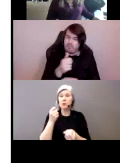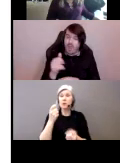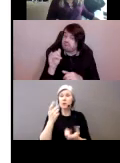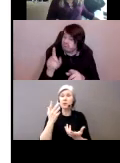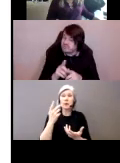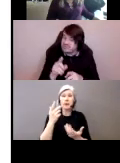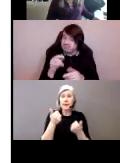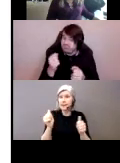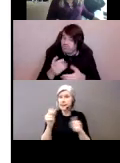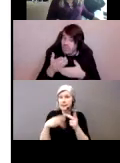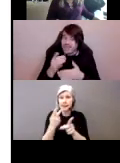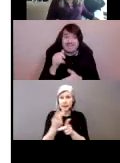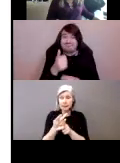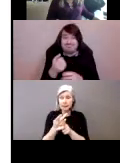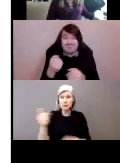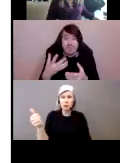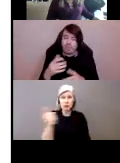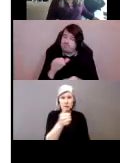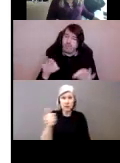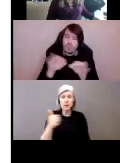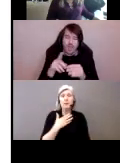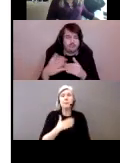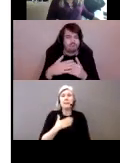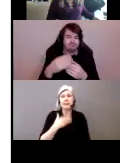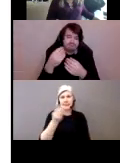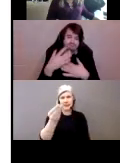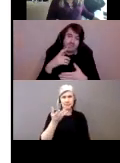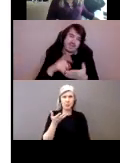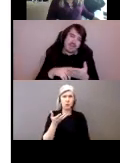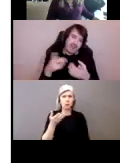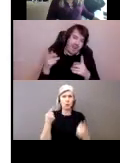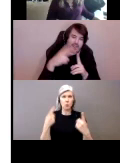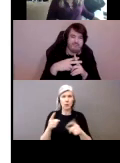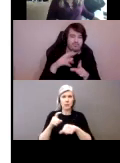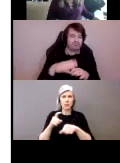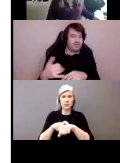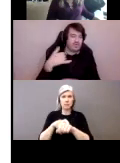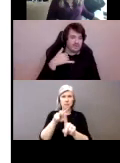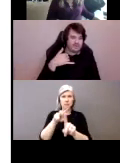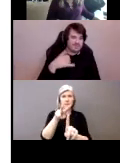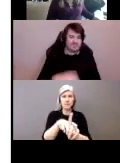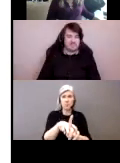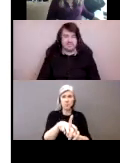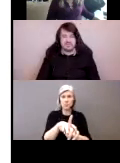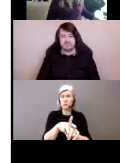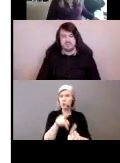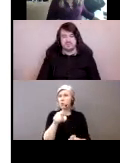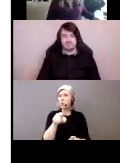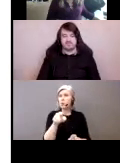know at the time of booking your appointment over the phone. You only have to make one call